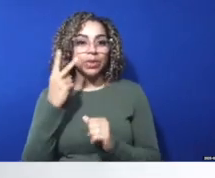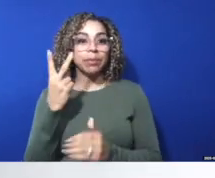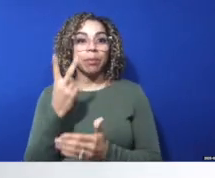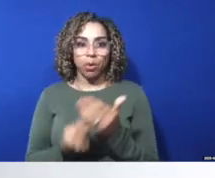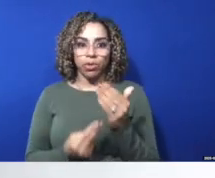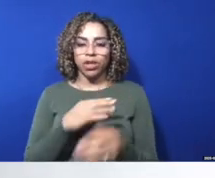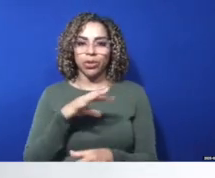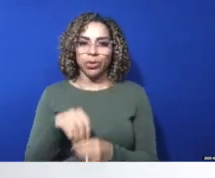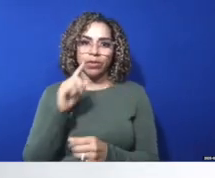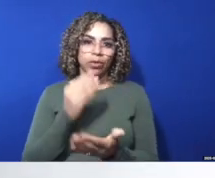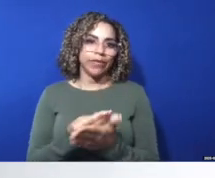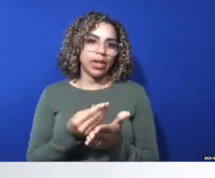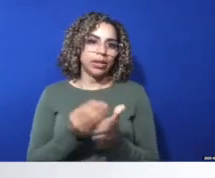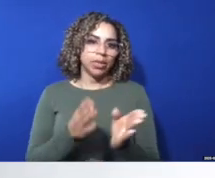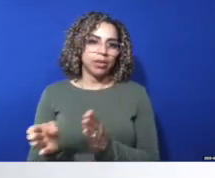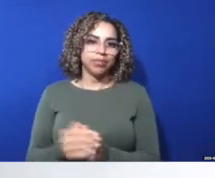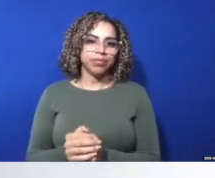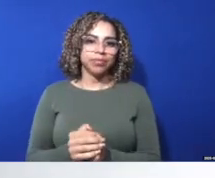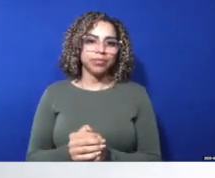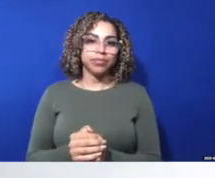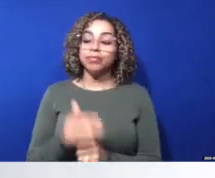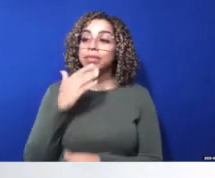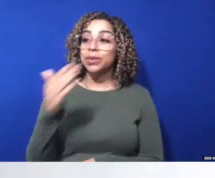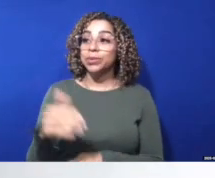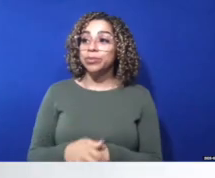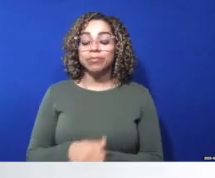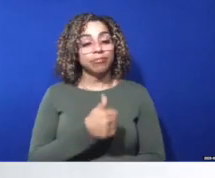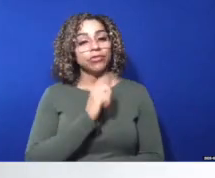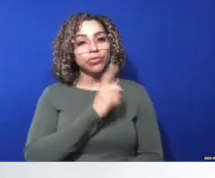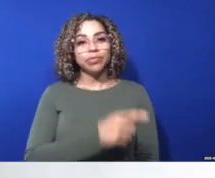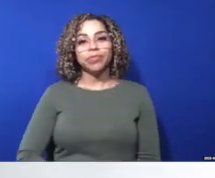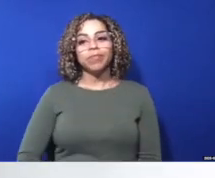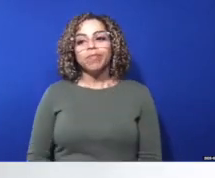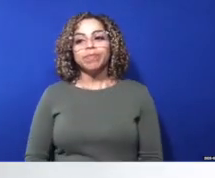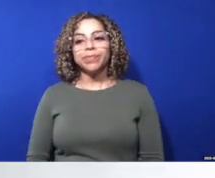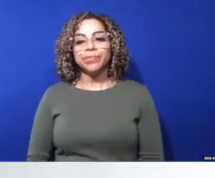funding plan. Thank you. You bet.